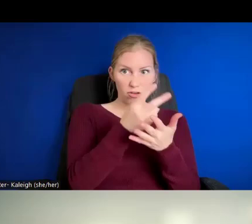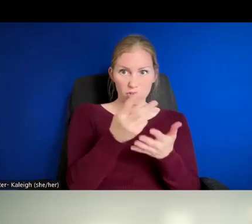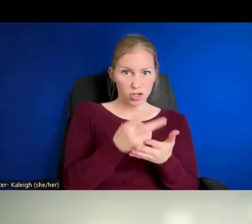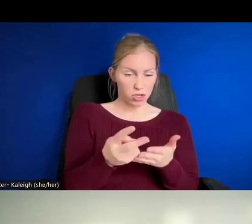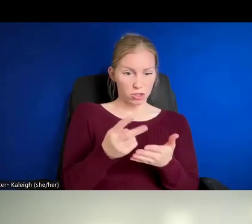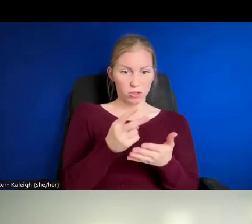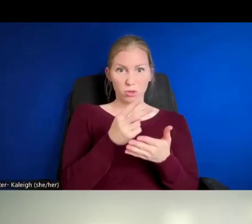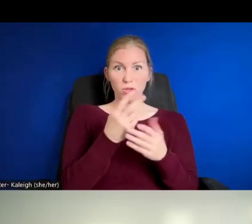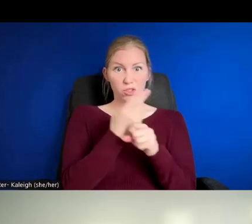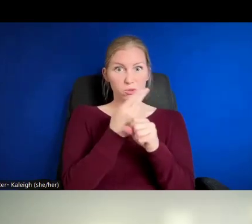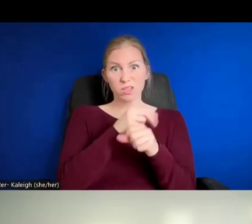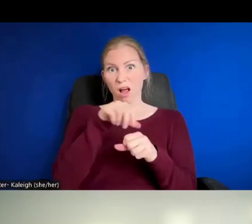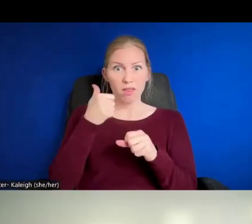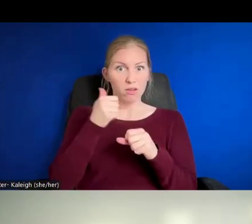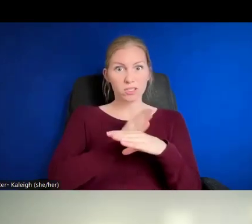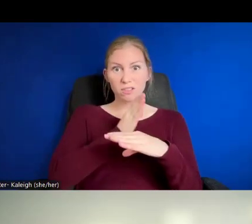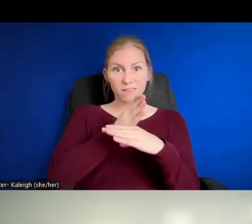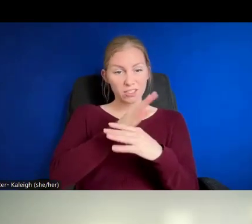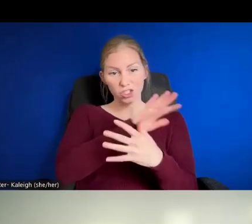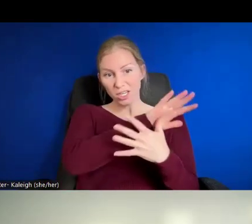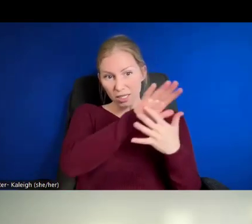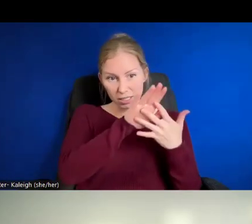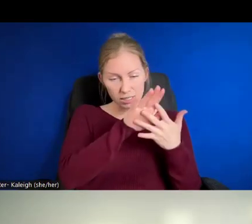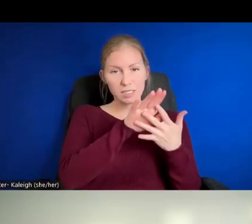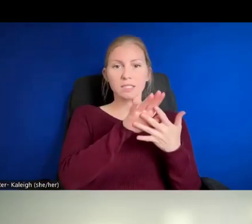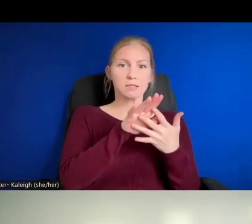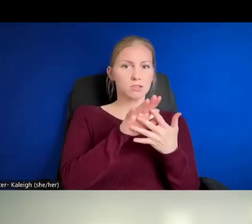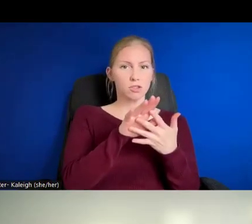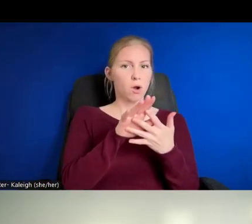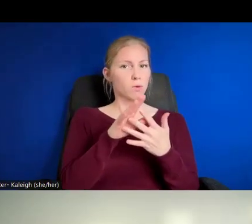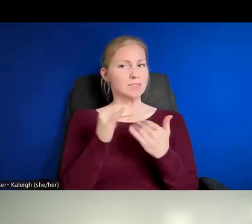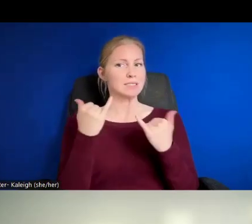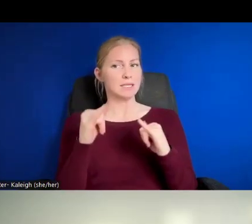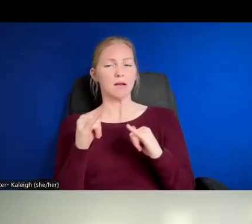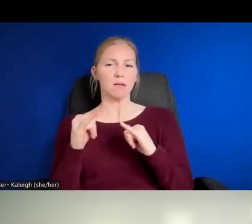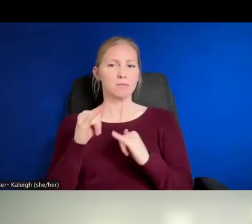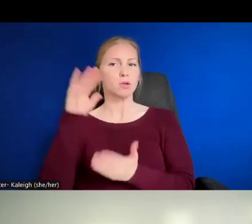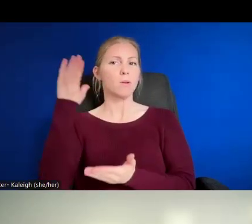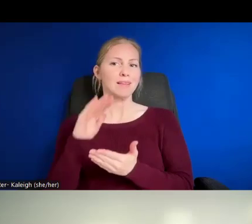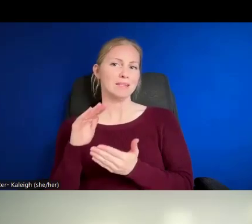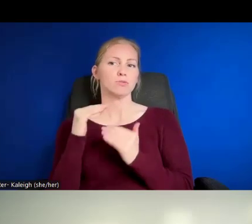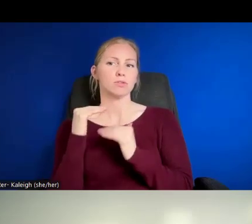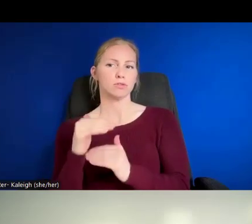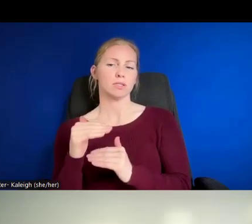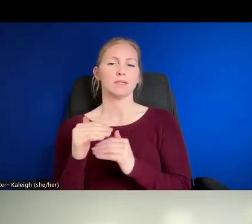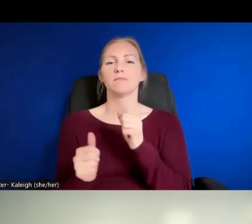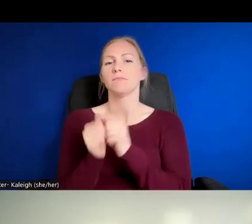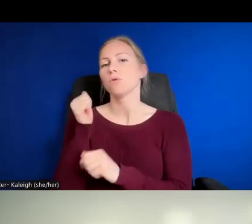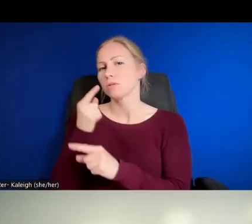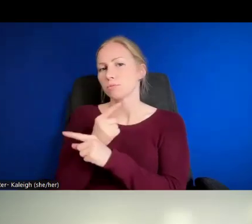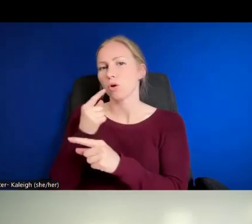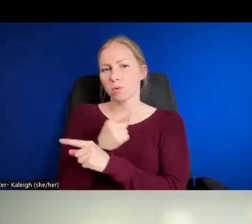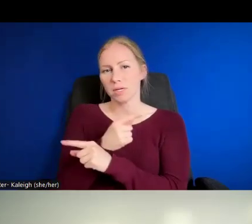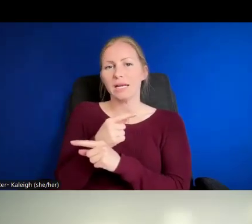those other interventions, it remains the least restrictive, most appropriate alternative.